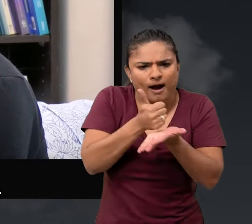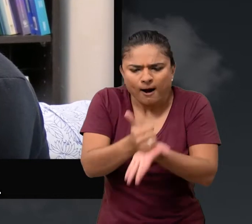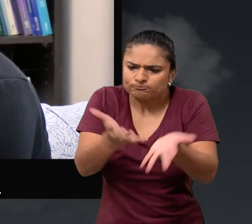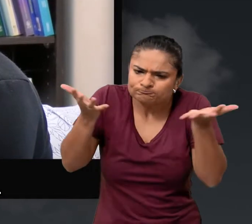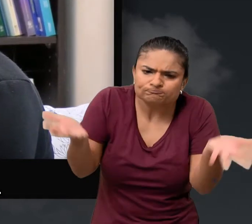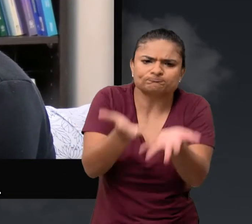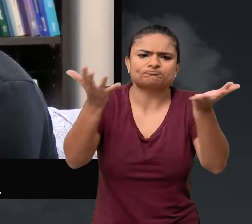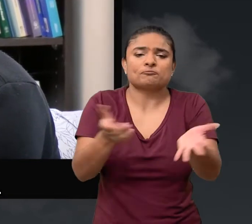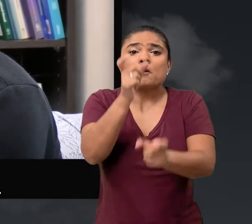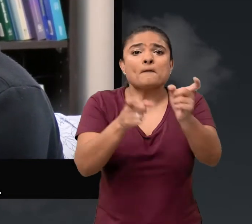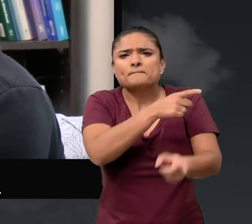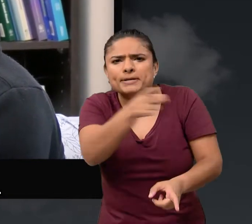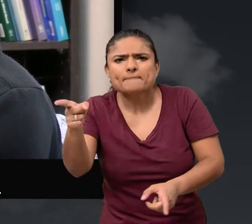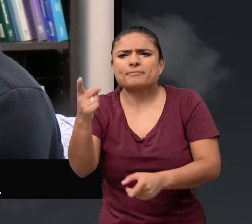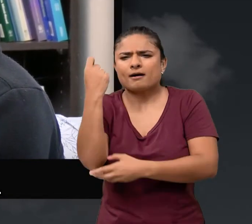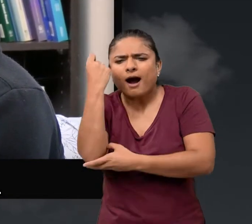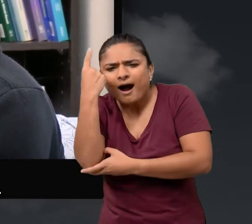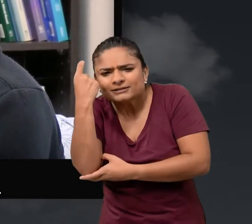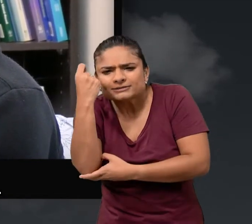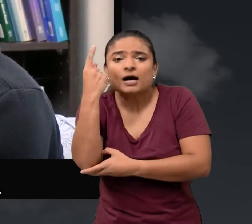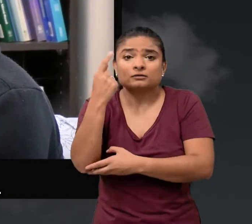awareness, understanding,